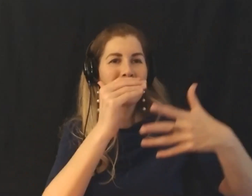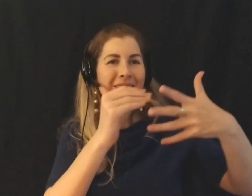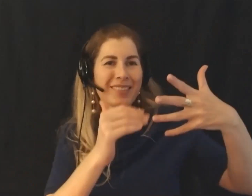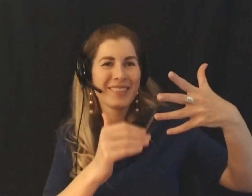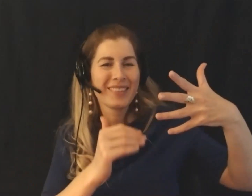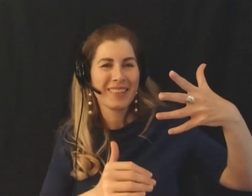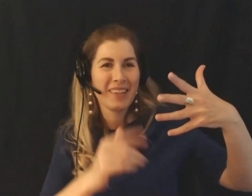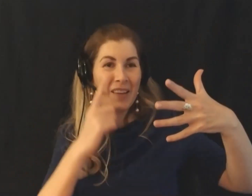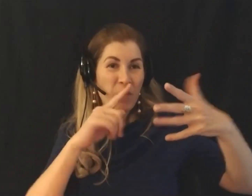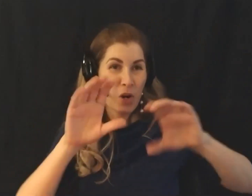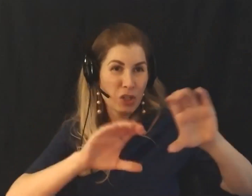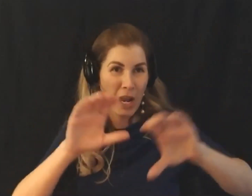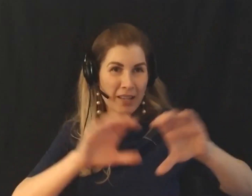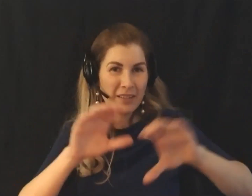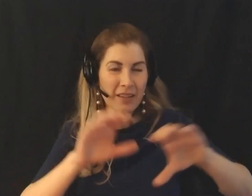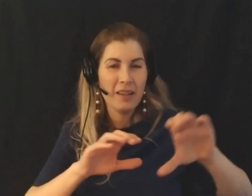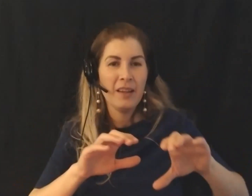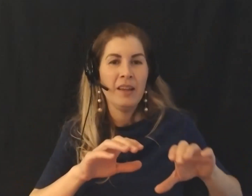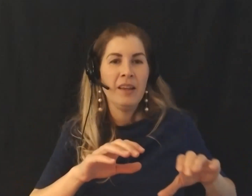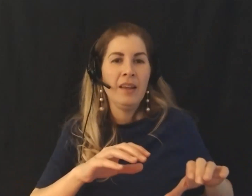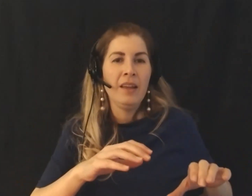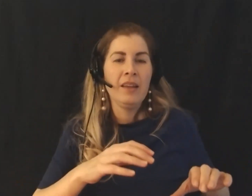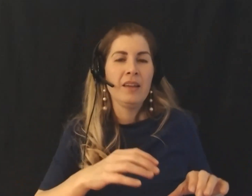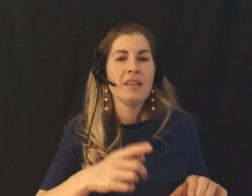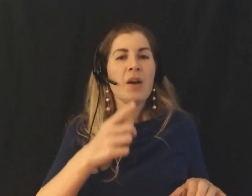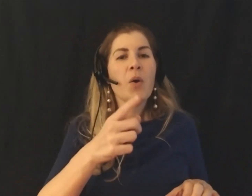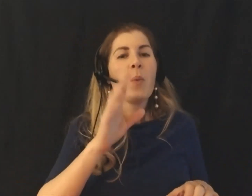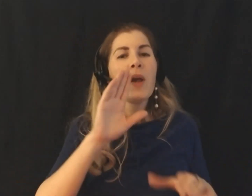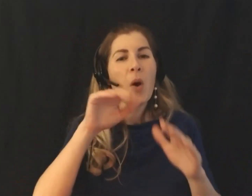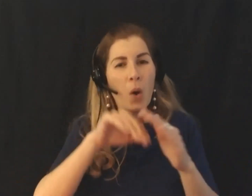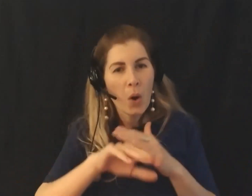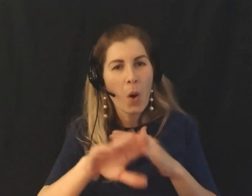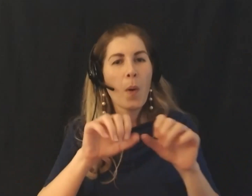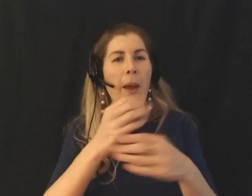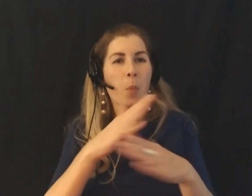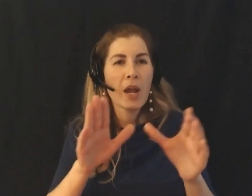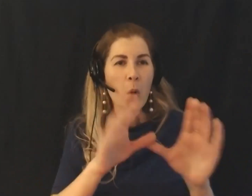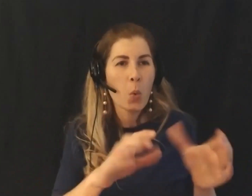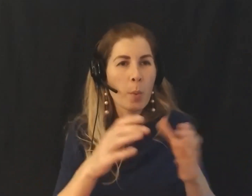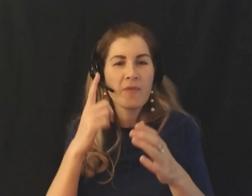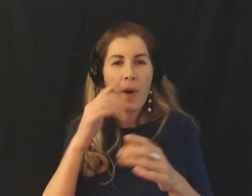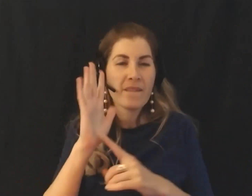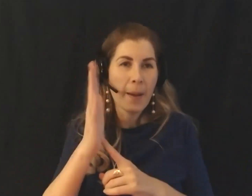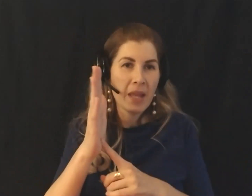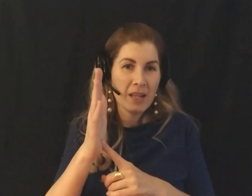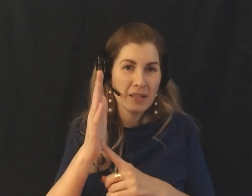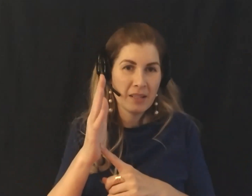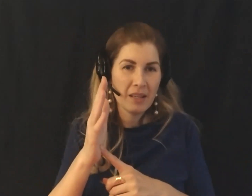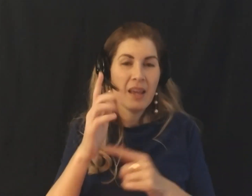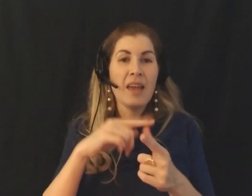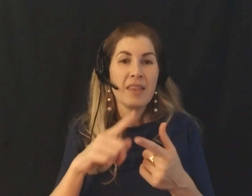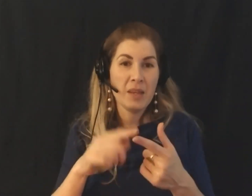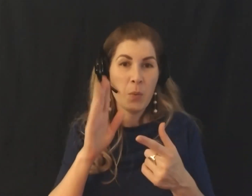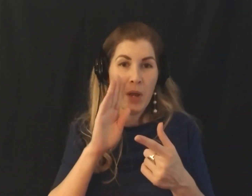the chat. I'm going to have you guys go into great breakout rooms for 5 minutes. Susan, if you could set that up for me, and then we'll come